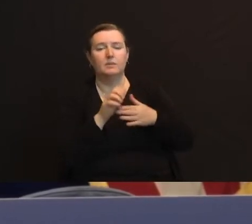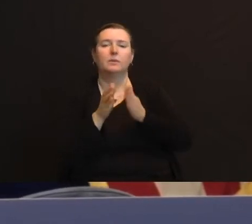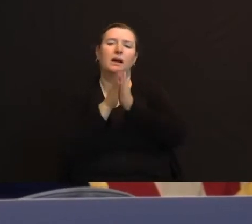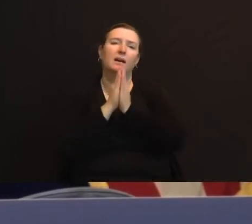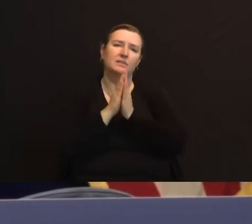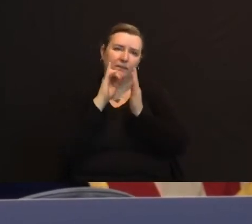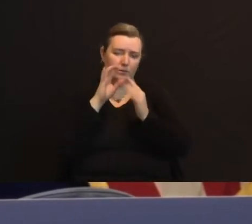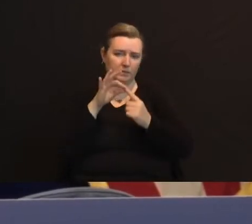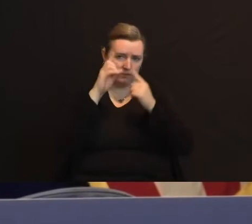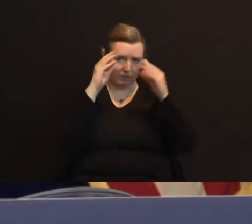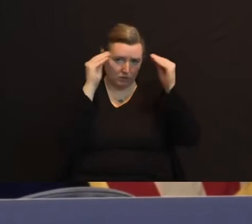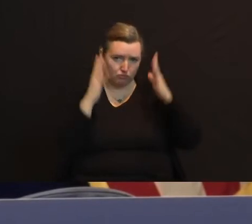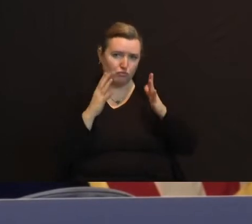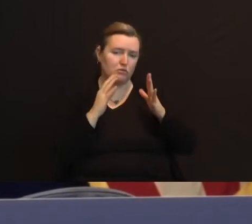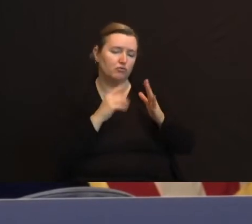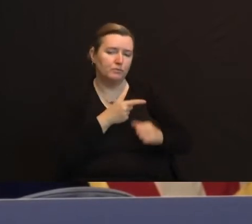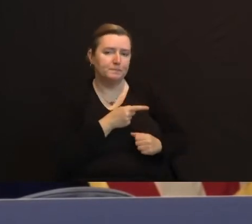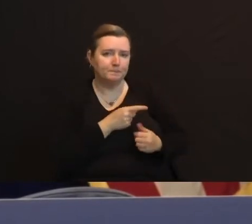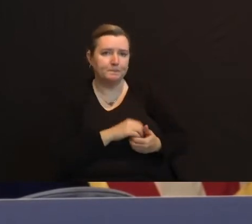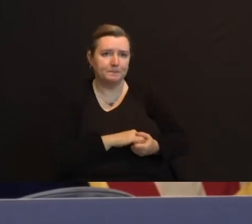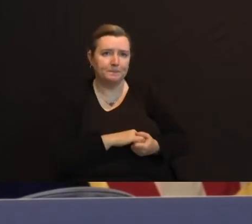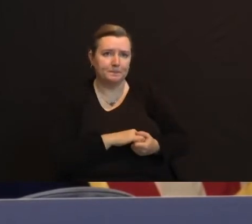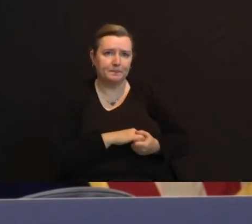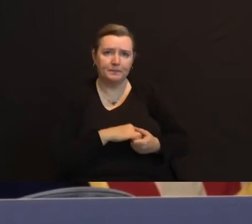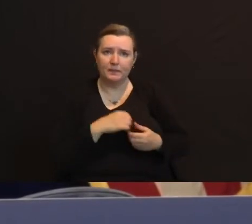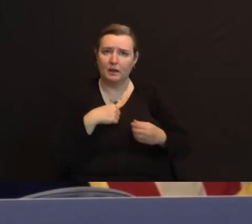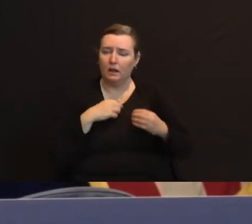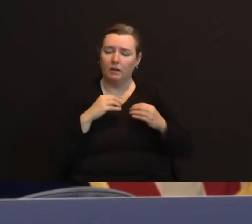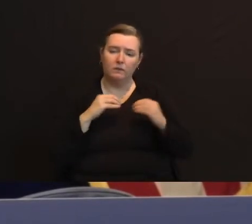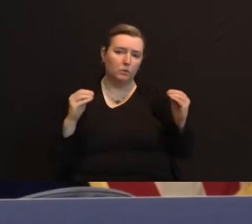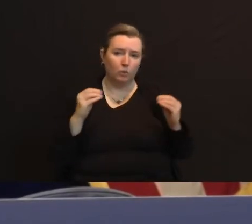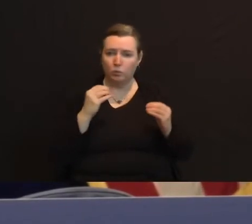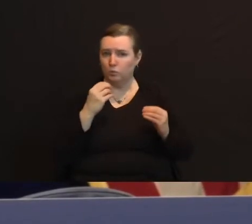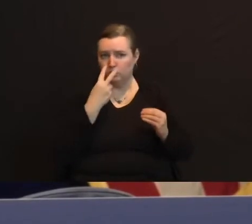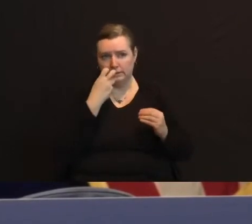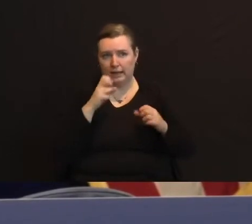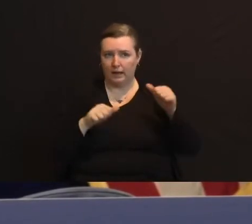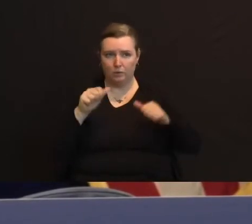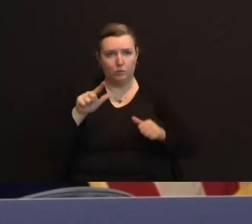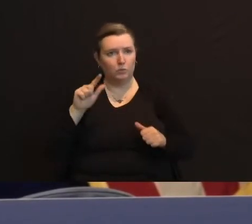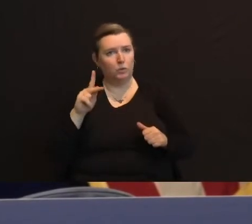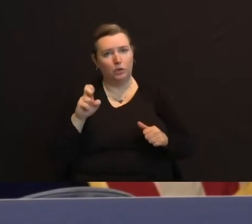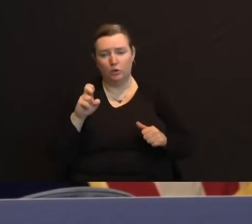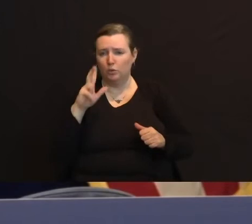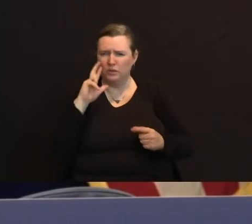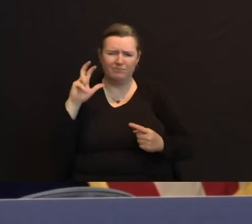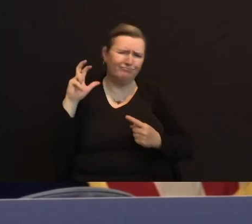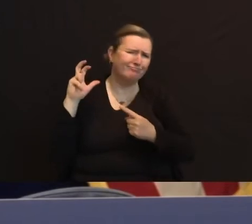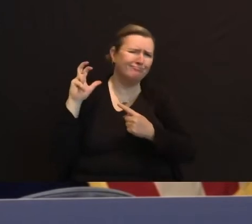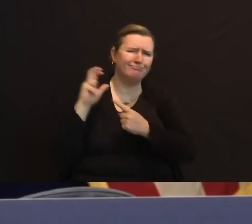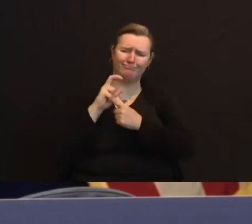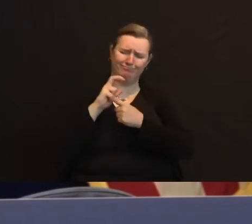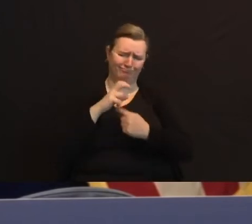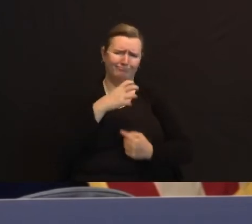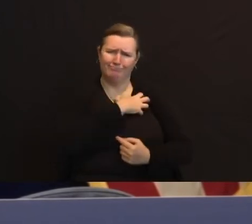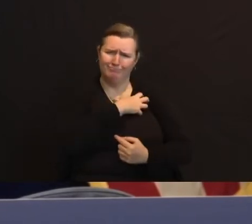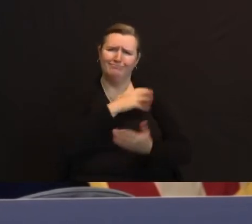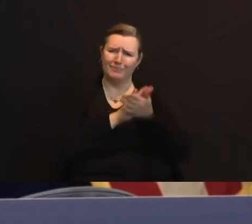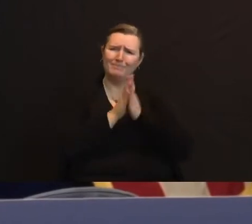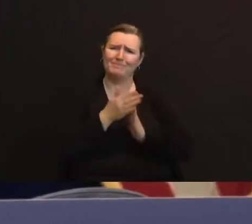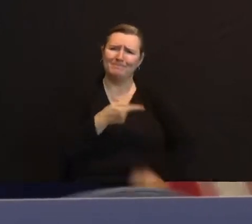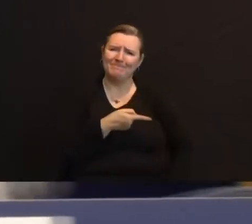well. I have no doubt that Luke Holmeyer would have made a phenomenal Jersey Trooper. Thank you, Governor. Thank